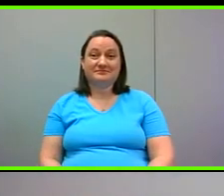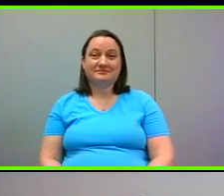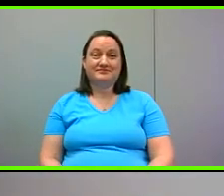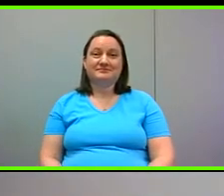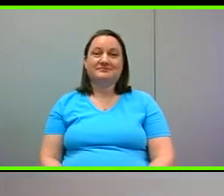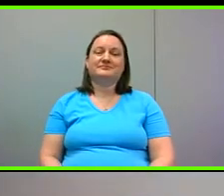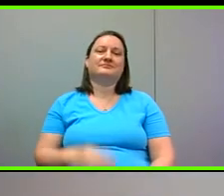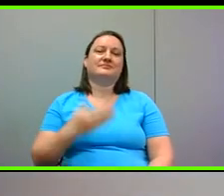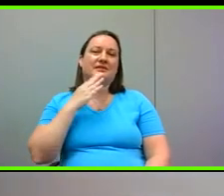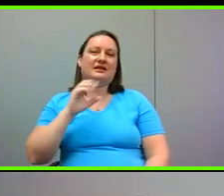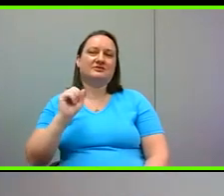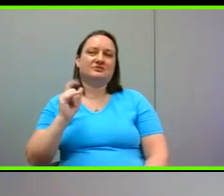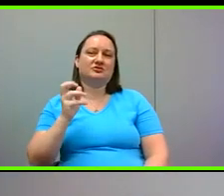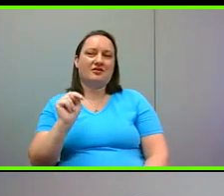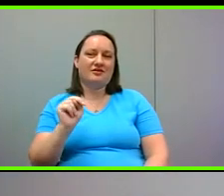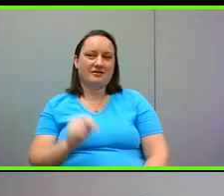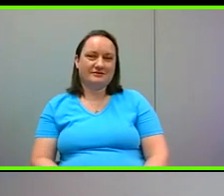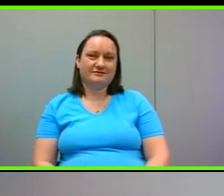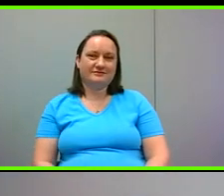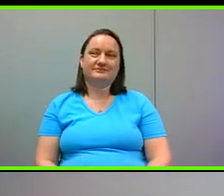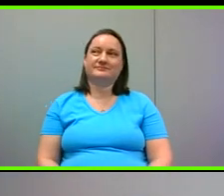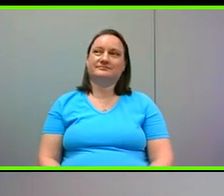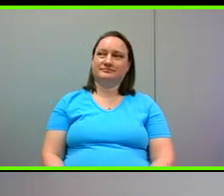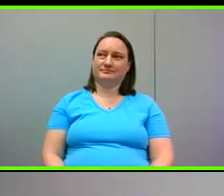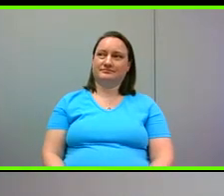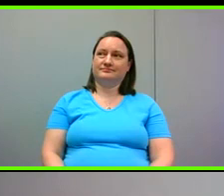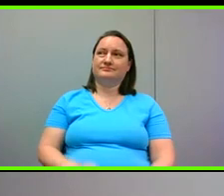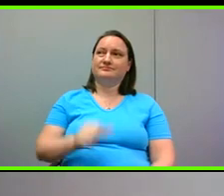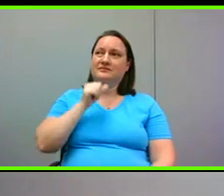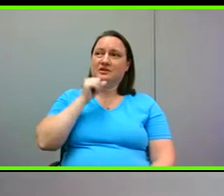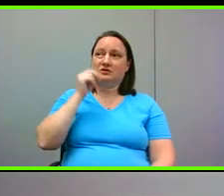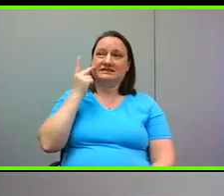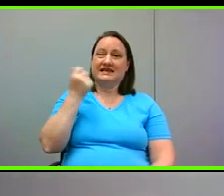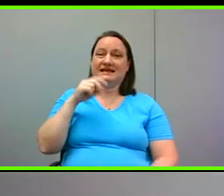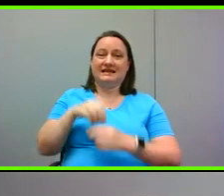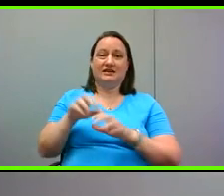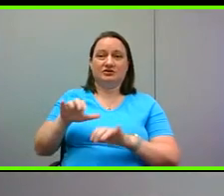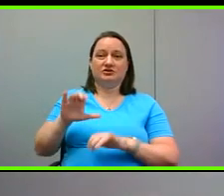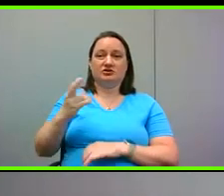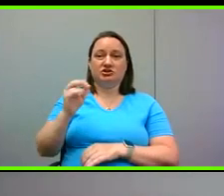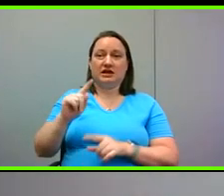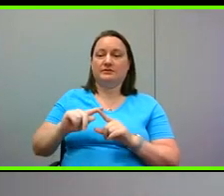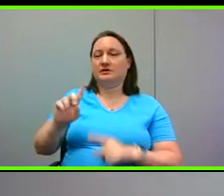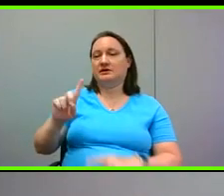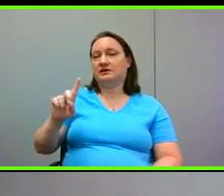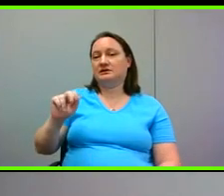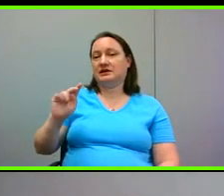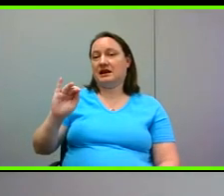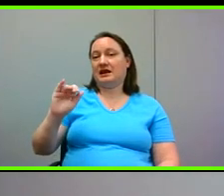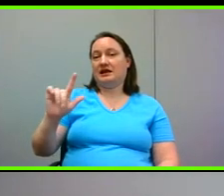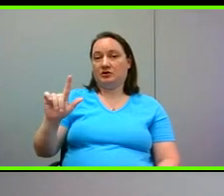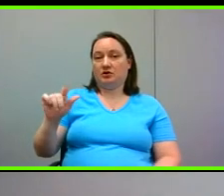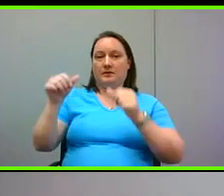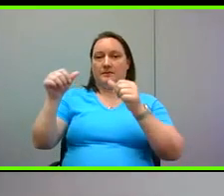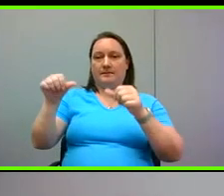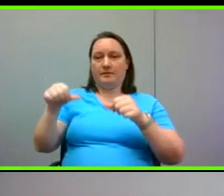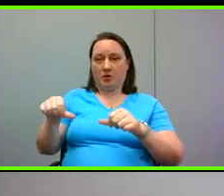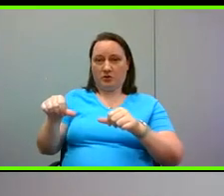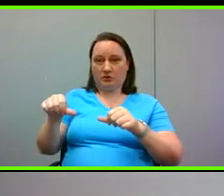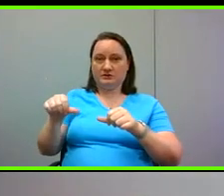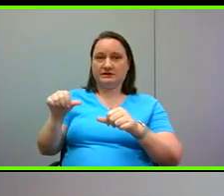Thanks, Sean. I don't see anything in the chat box, but Daniel has posted